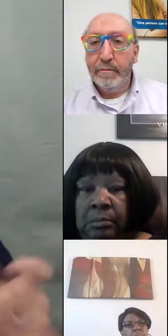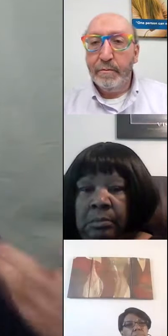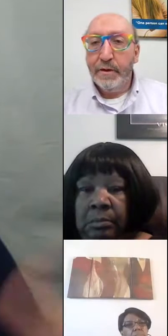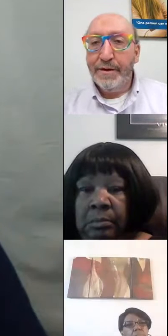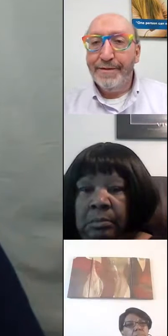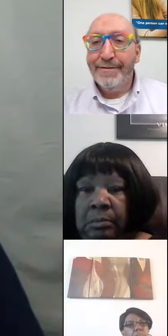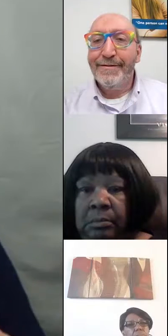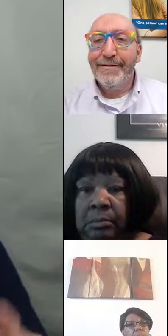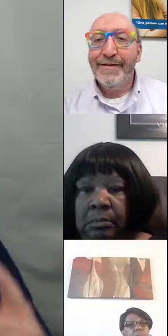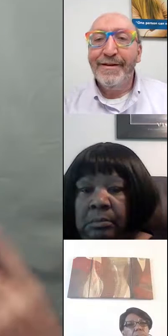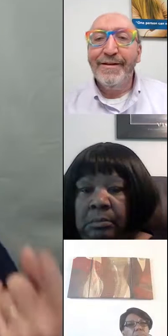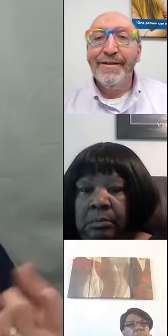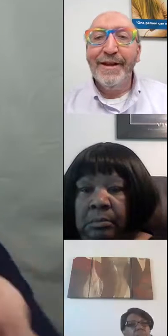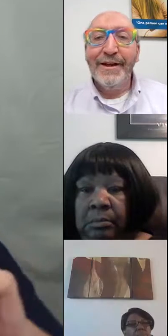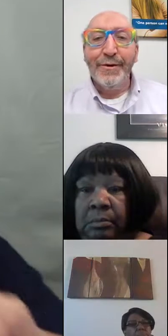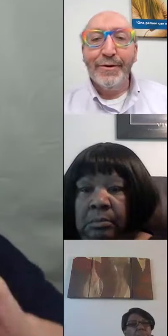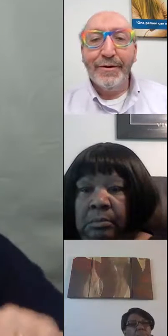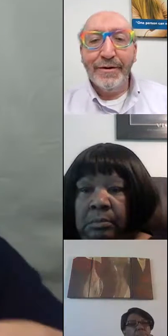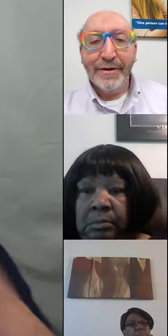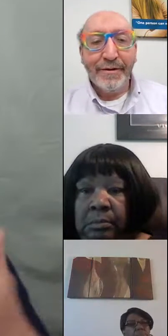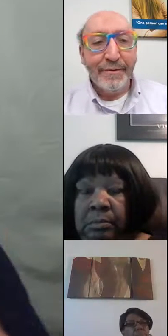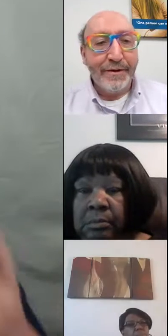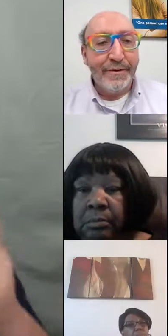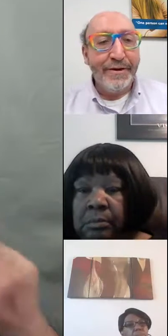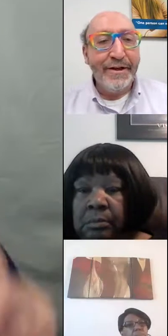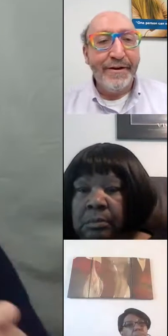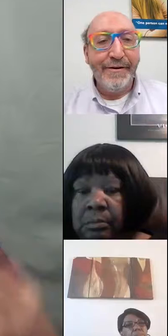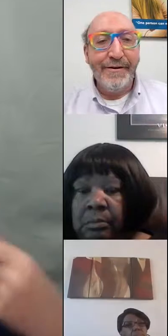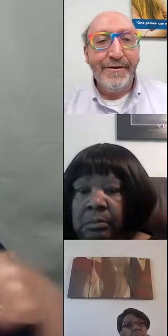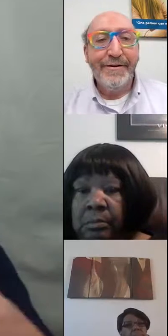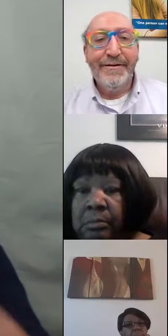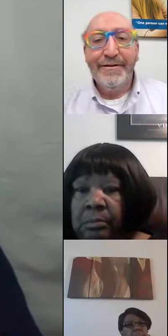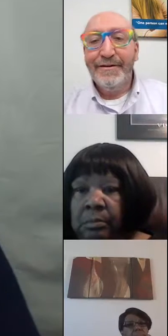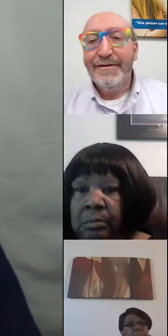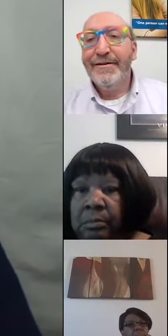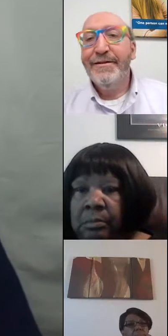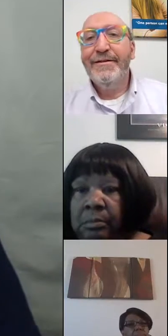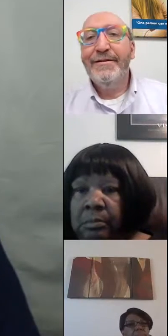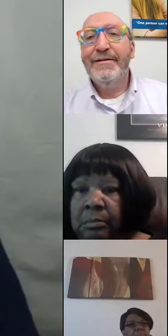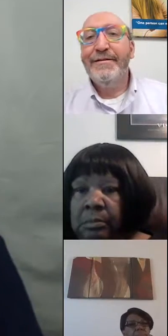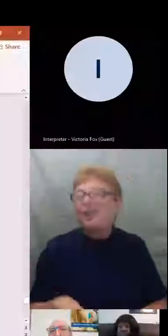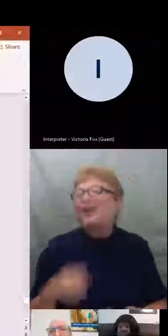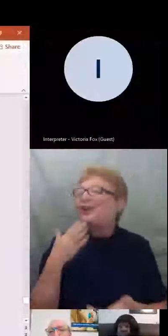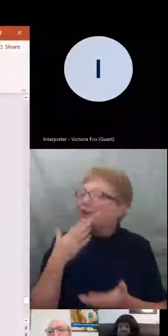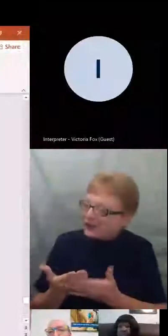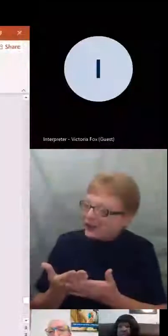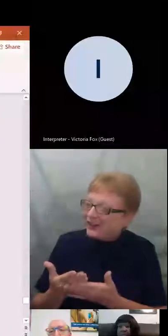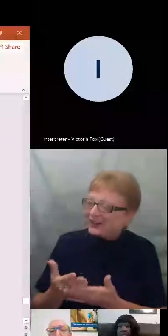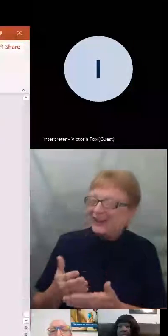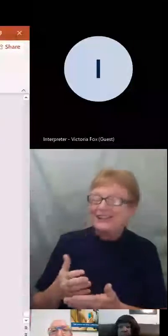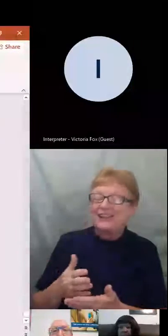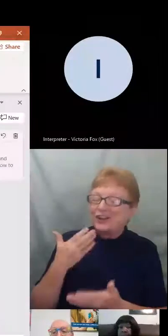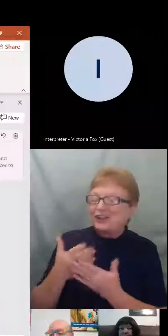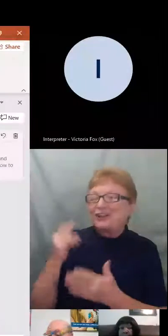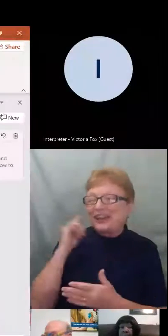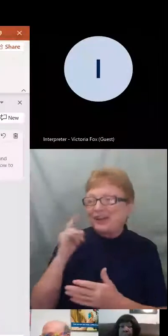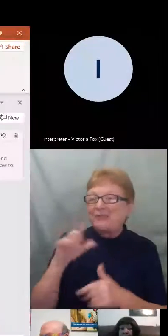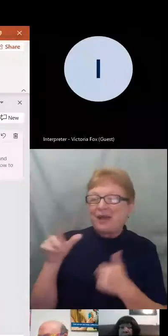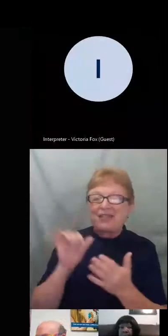the webinar. Thank you. That was good to hear. Yep.